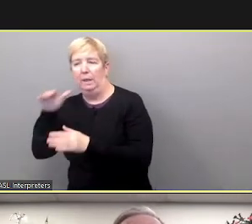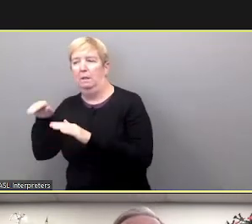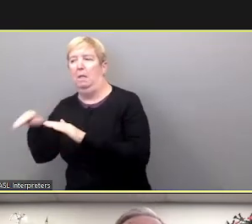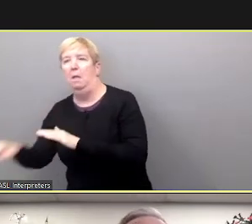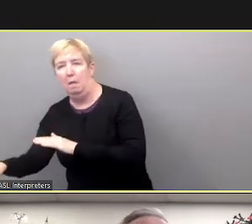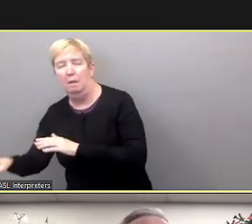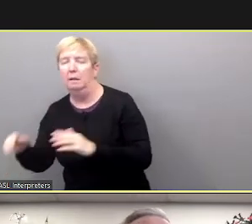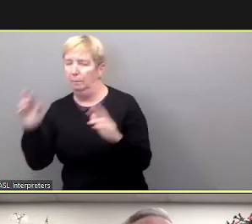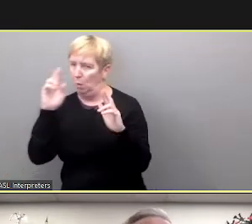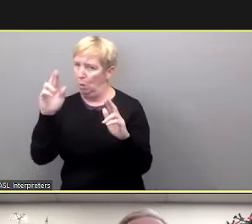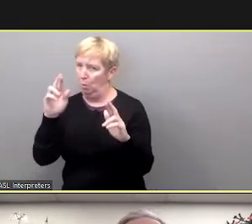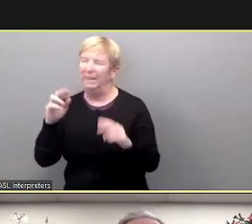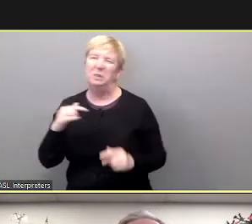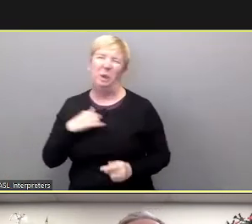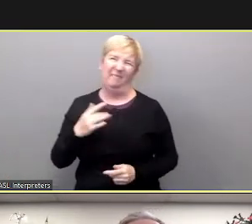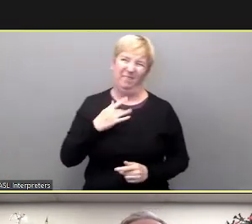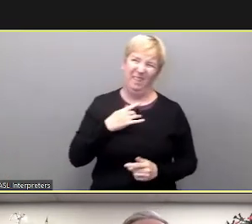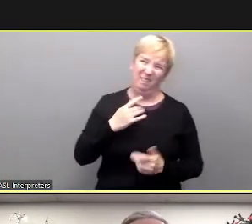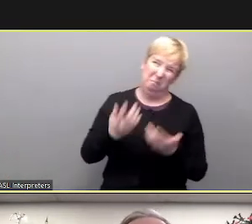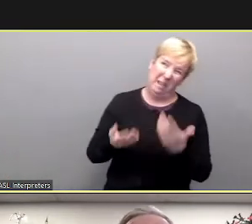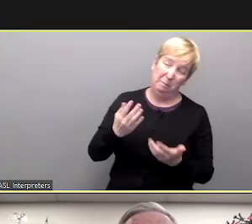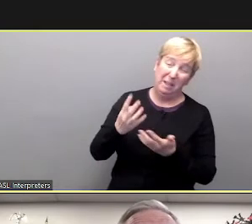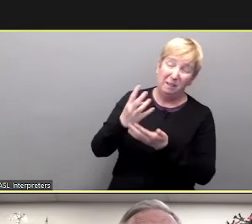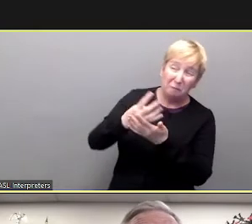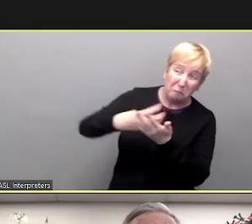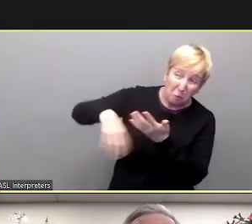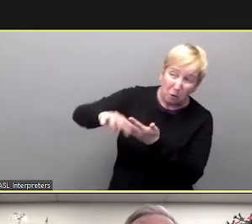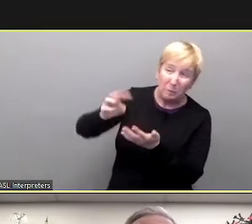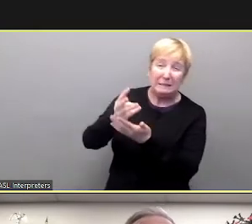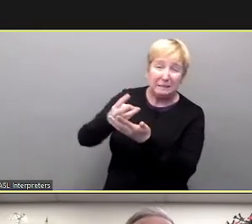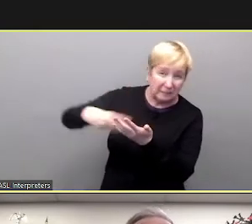rate for about 4 to 6 weeks